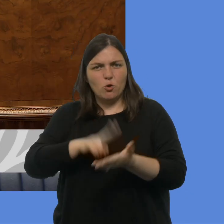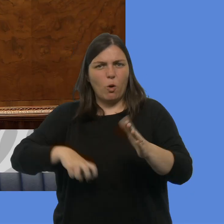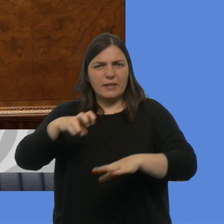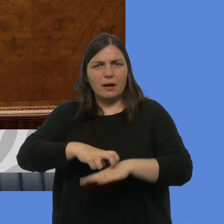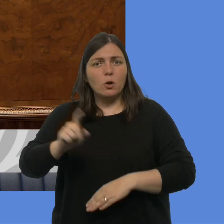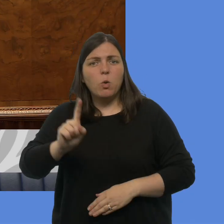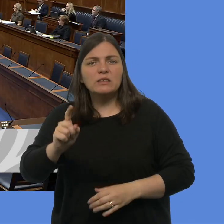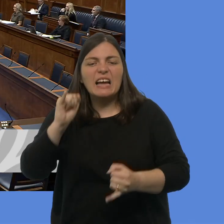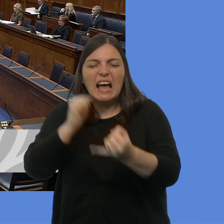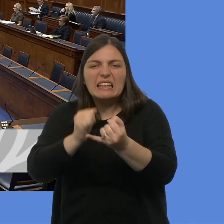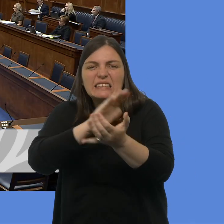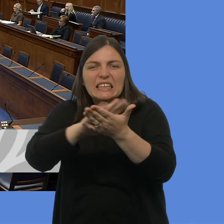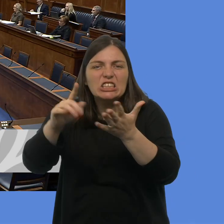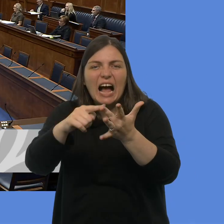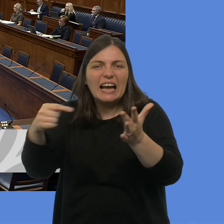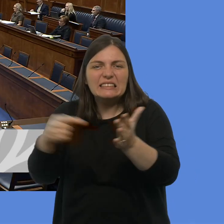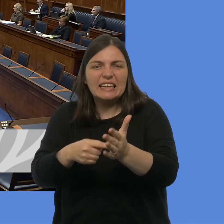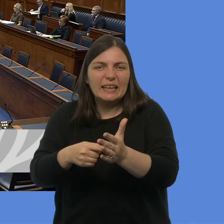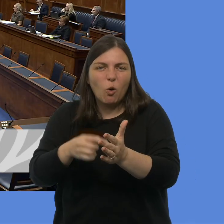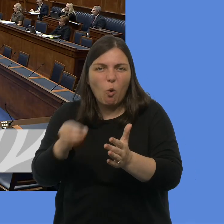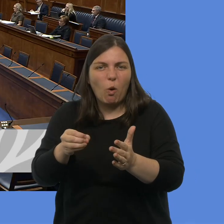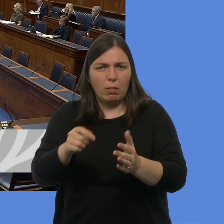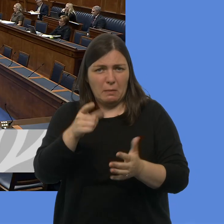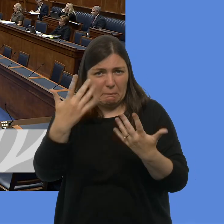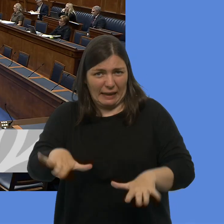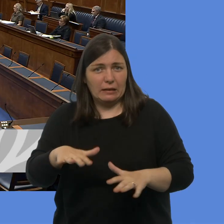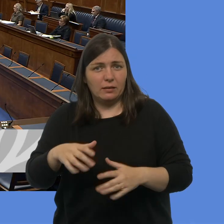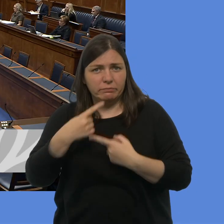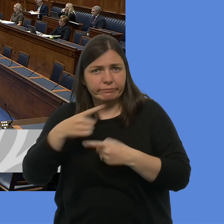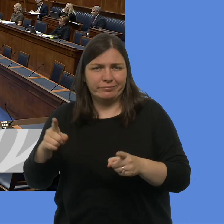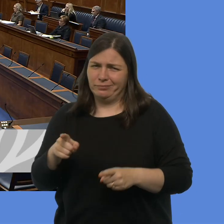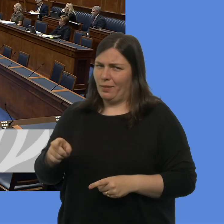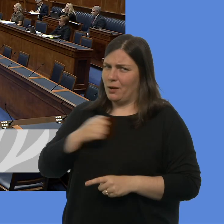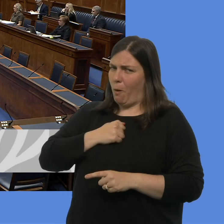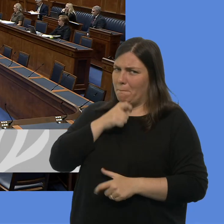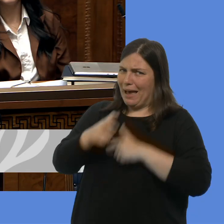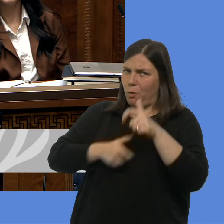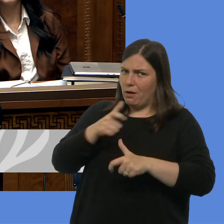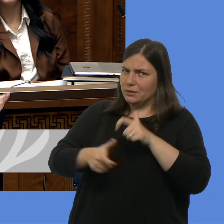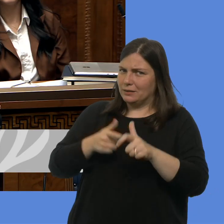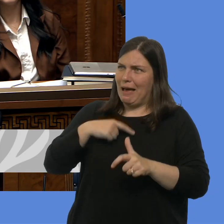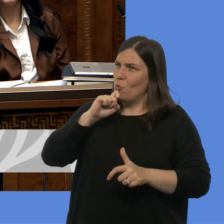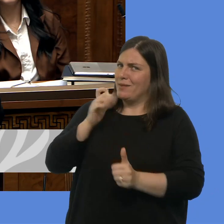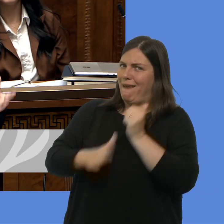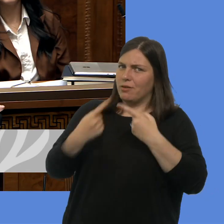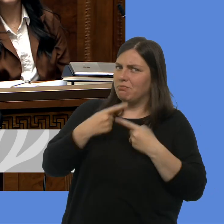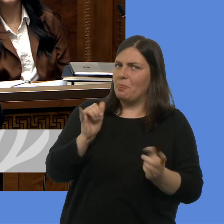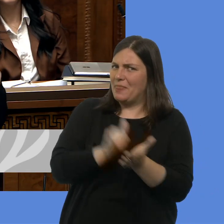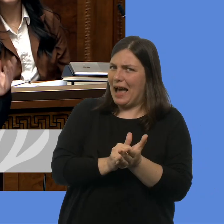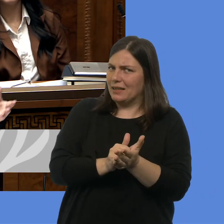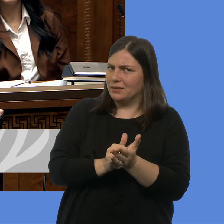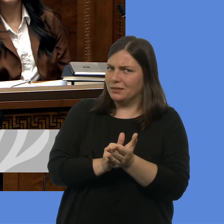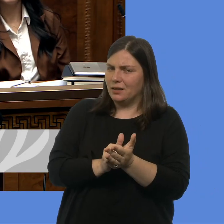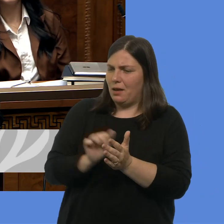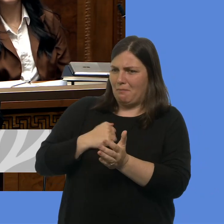Those are not my words. They are not words I would ever use. My job is to try to build a more prosperous society here, to create opportunities, to create employment,